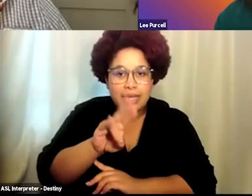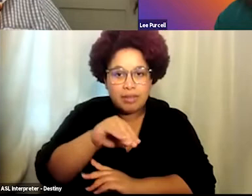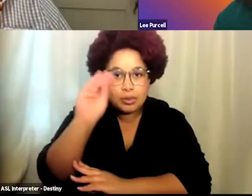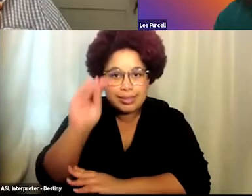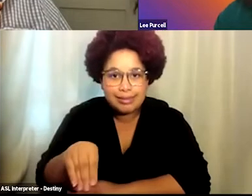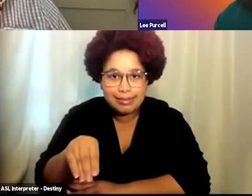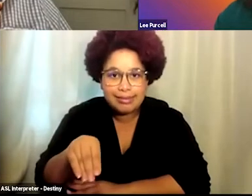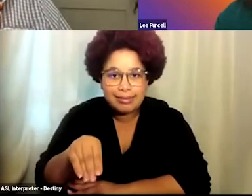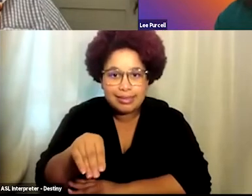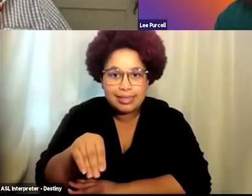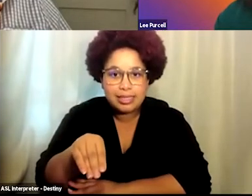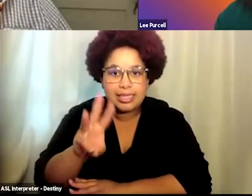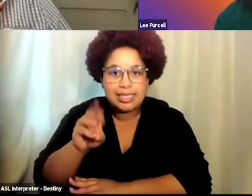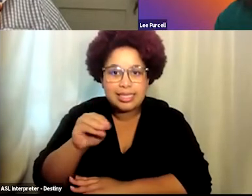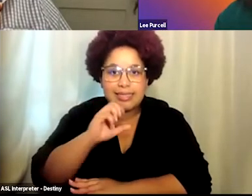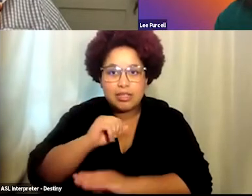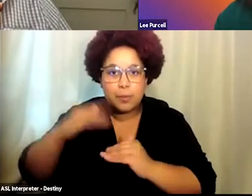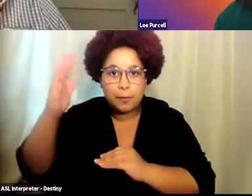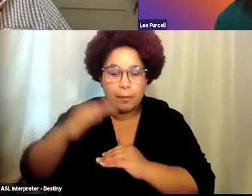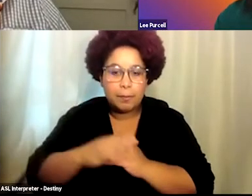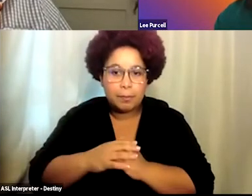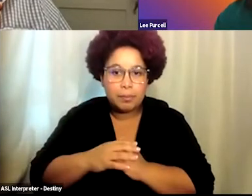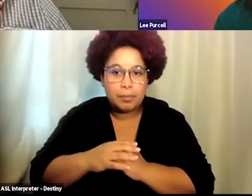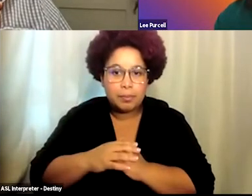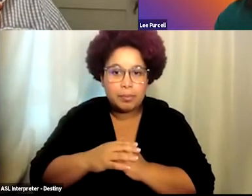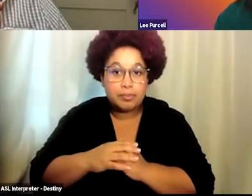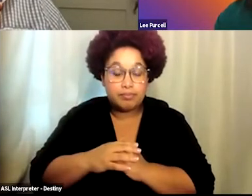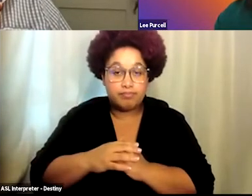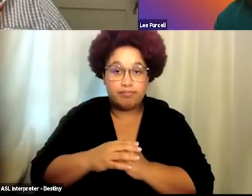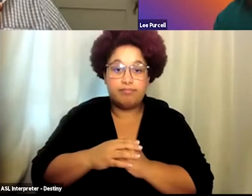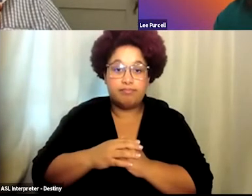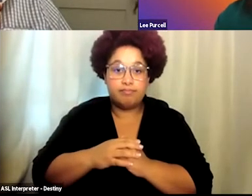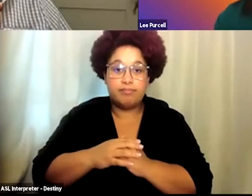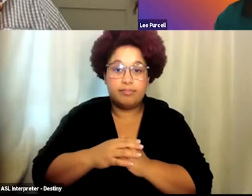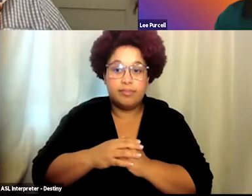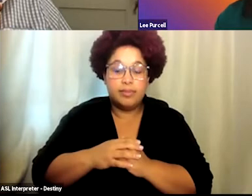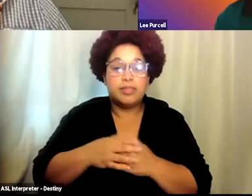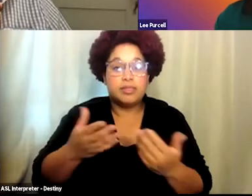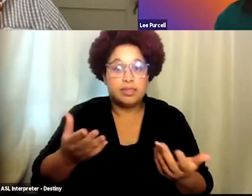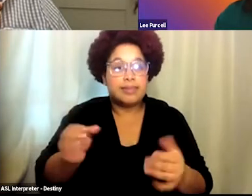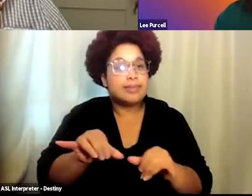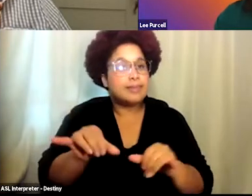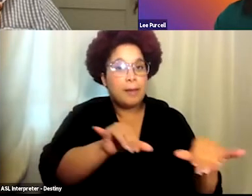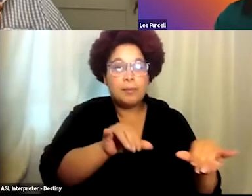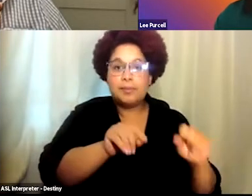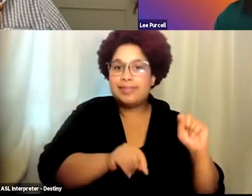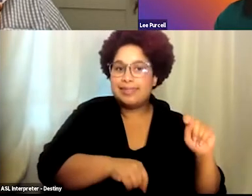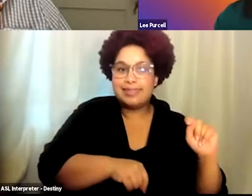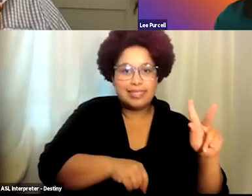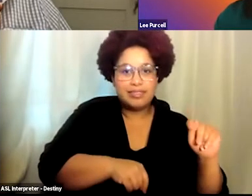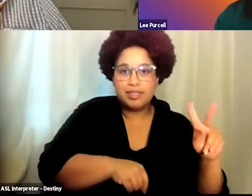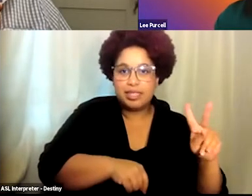10.7% were 60 years of age or older. The same is true in television. Of